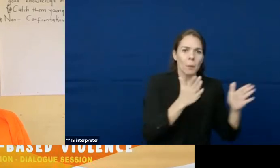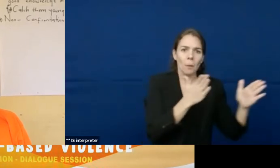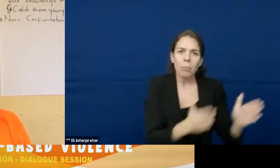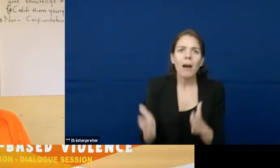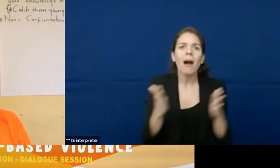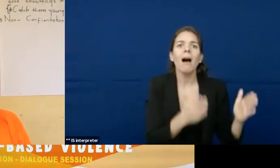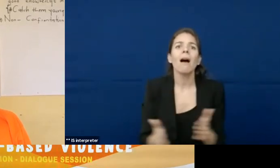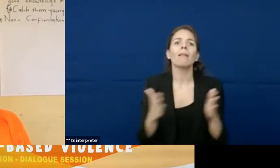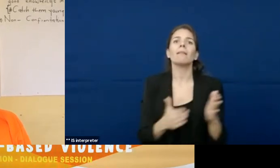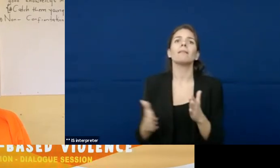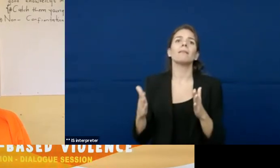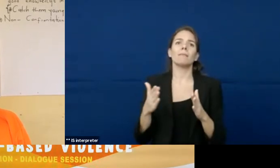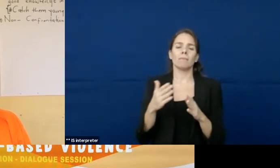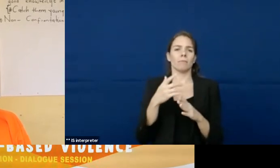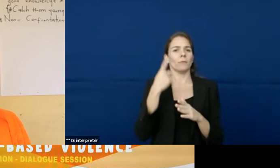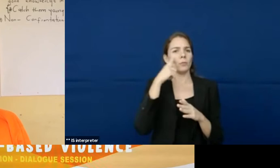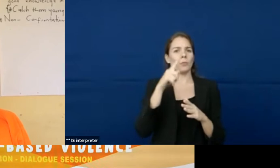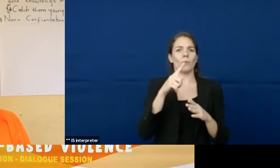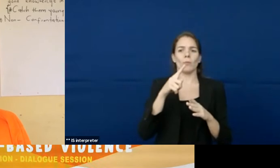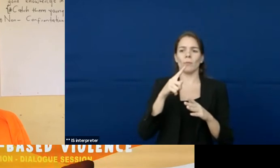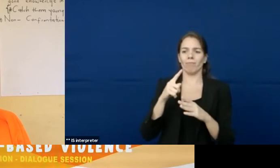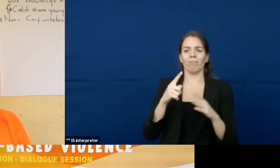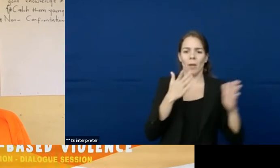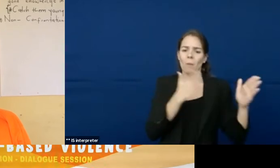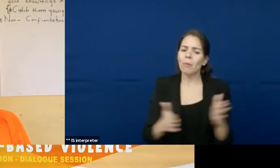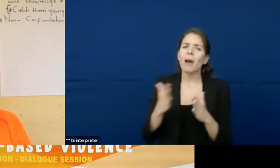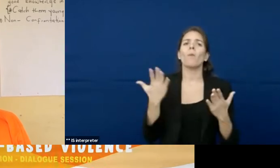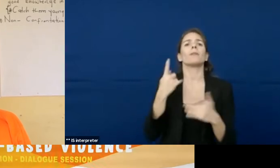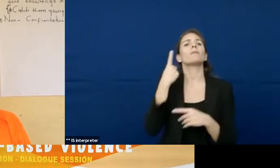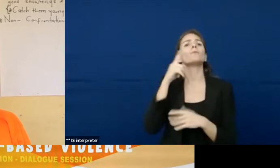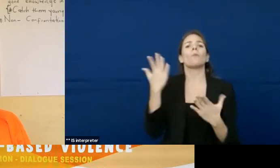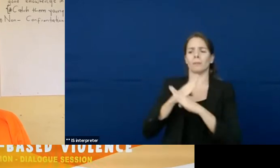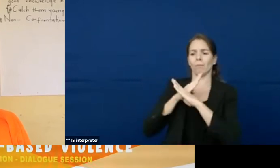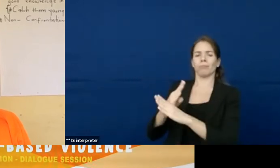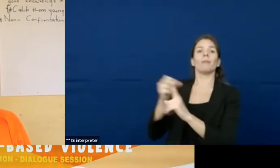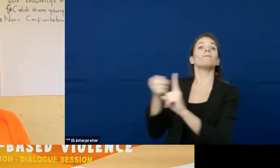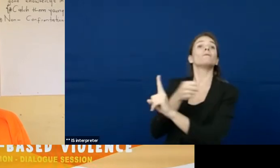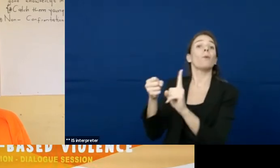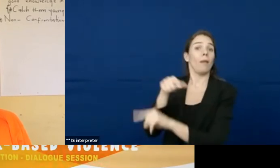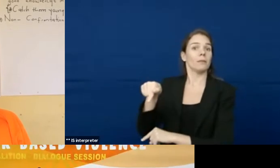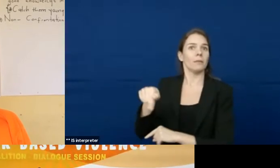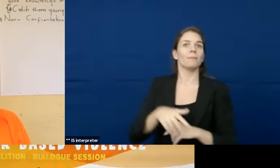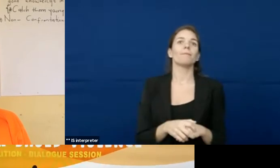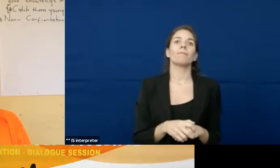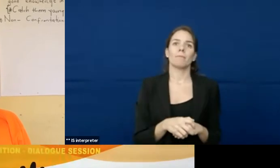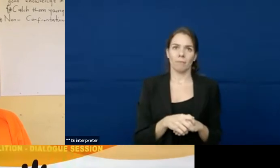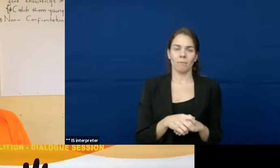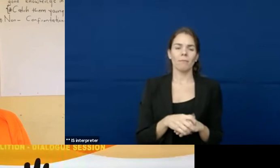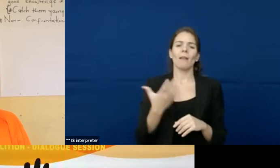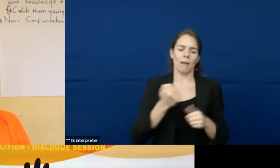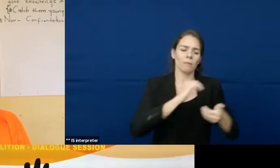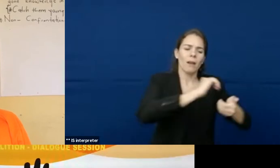this will strengthen partnerships, this will strengthen networks, this will strengthen the multi-stakeholder approach to